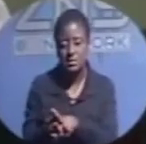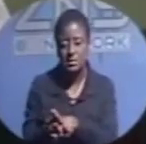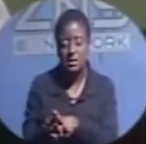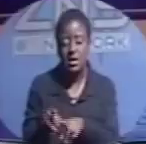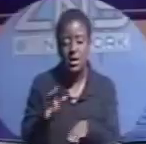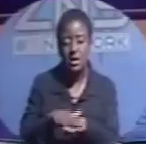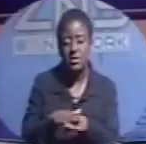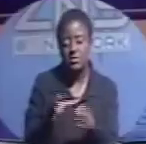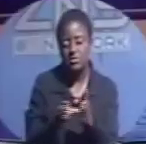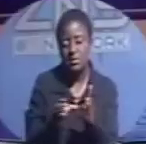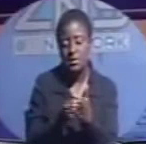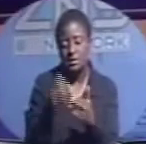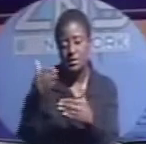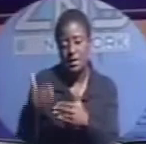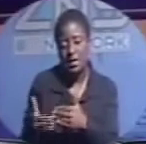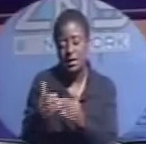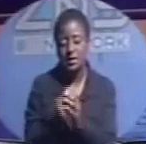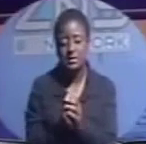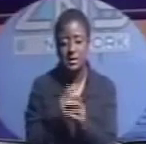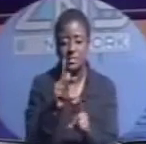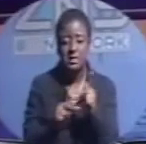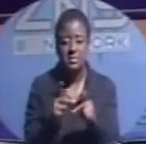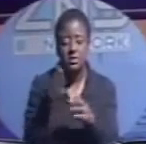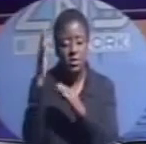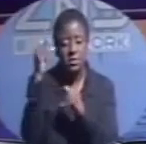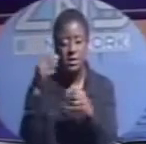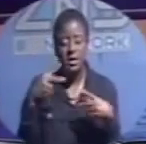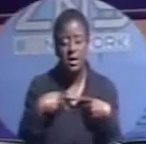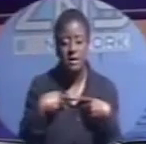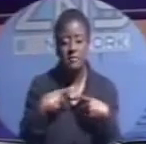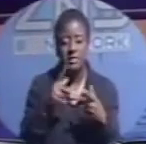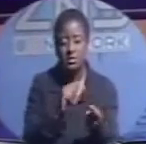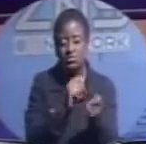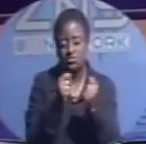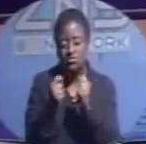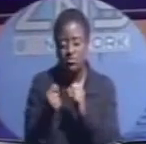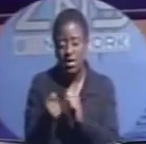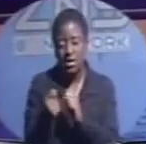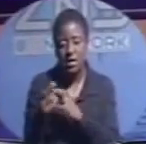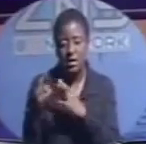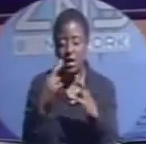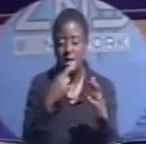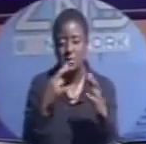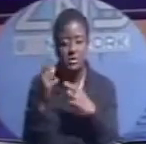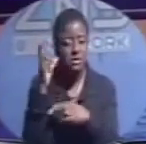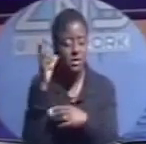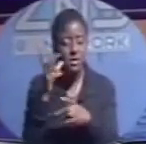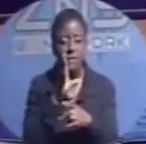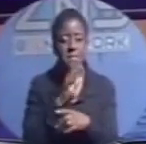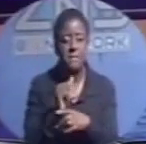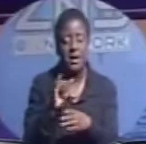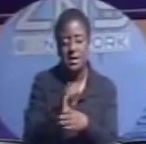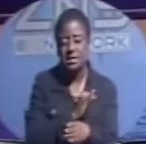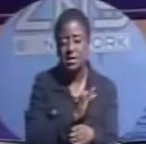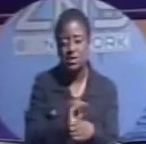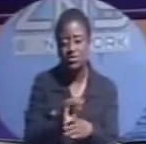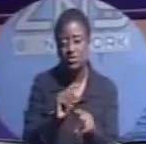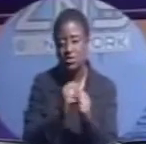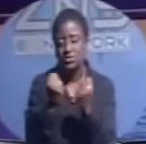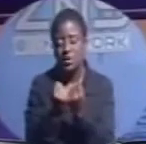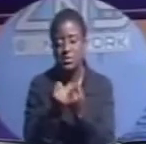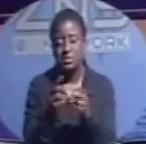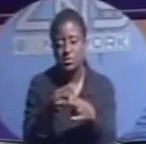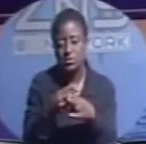criminal side. Now, persons hoping to have their trade disputes heard by the Industrial Tribunal will soon have to go to a